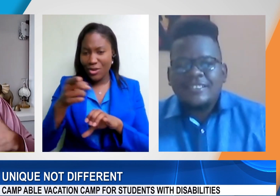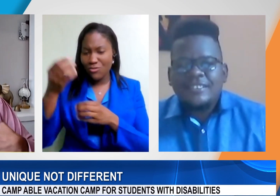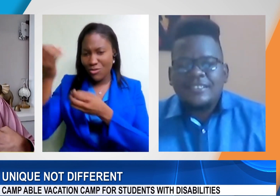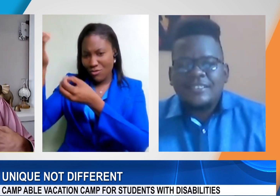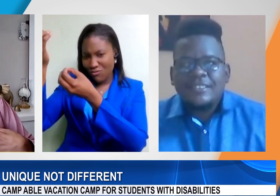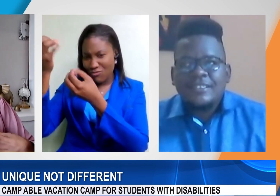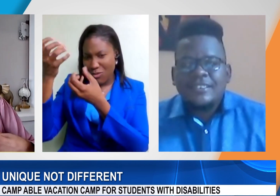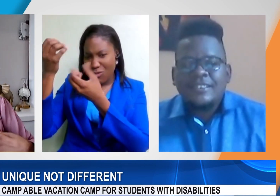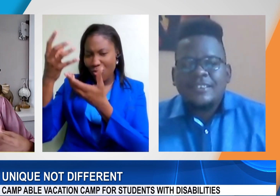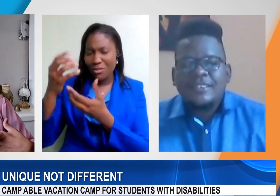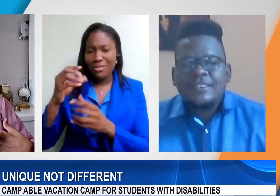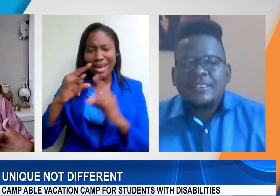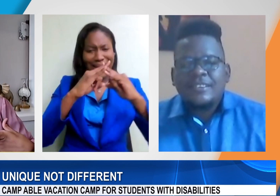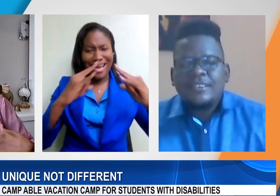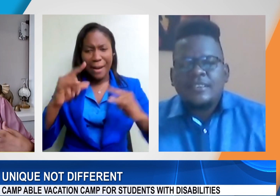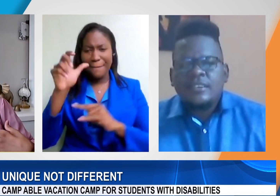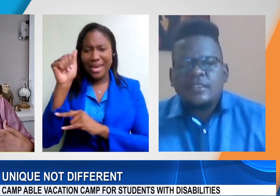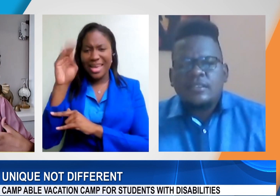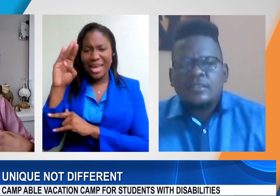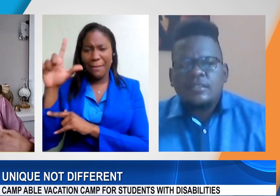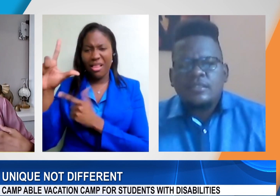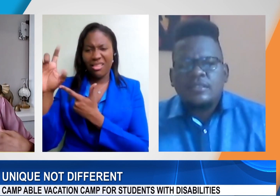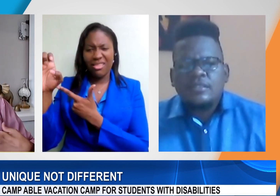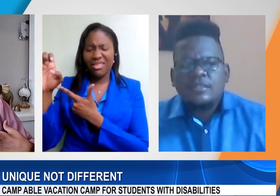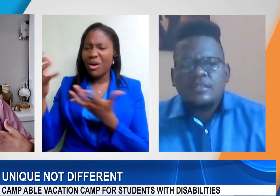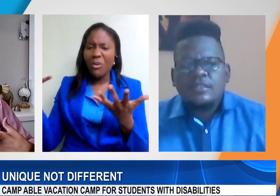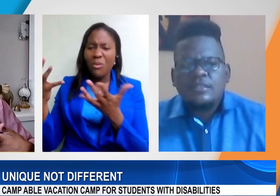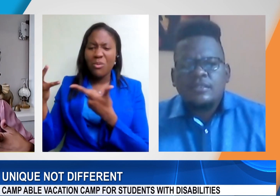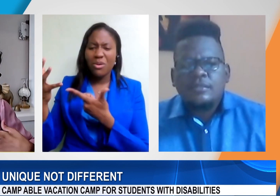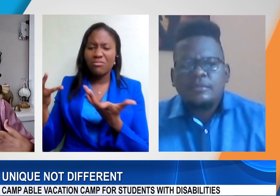Able or what is Camp Able?